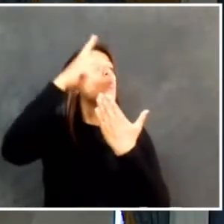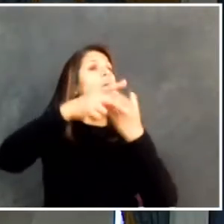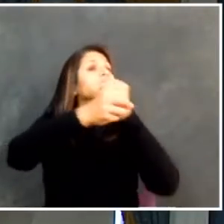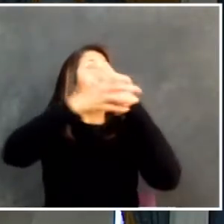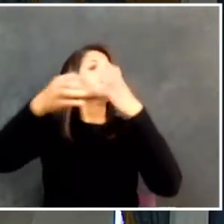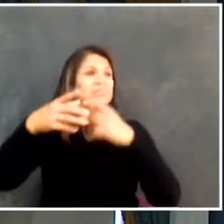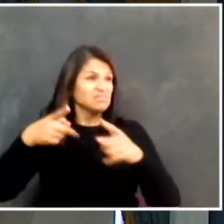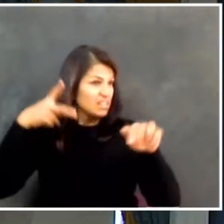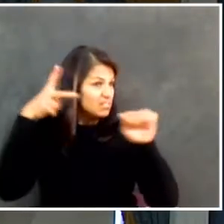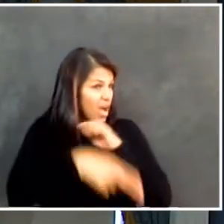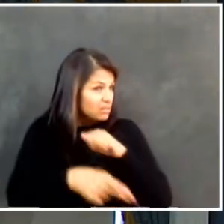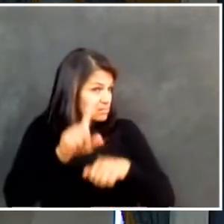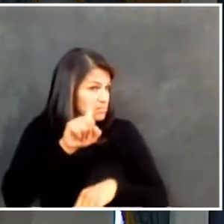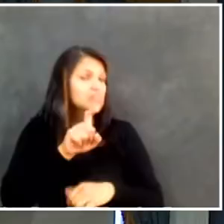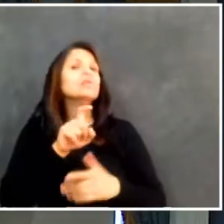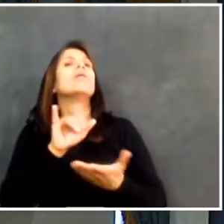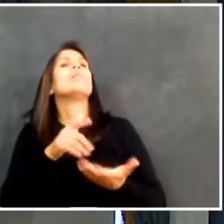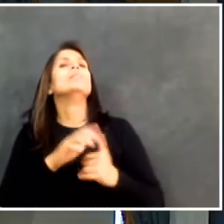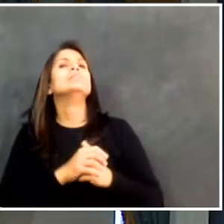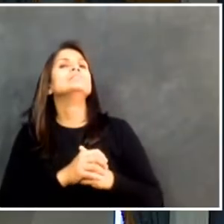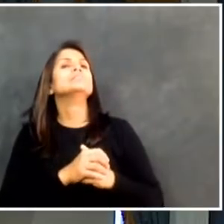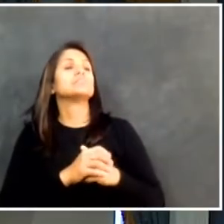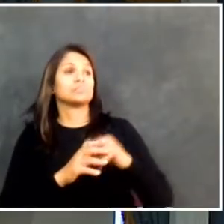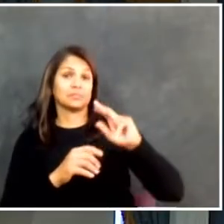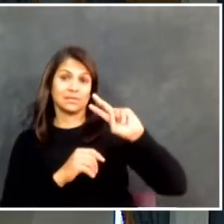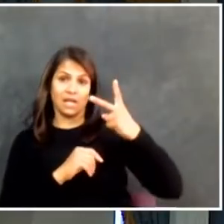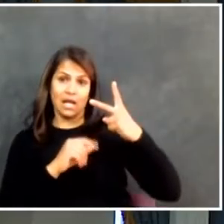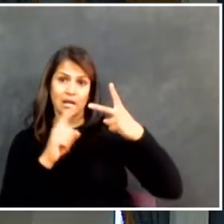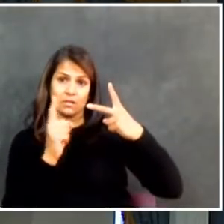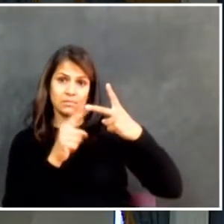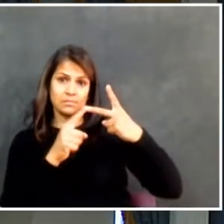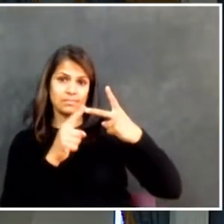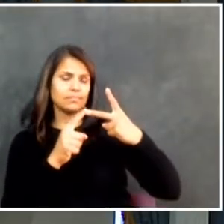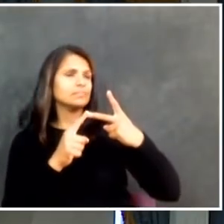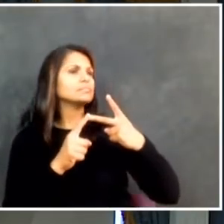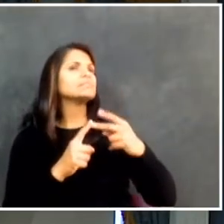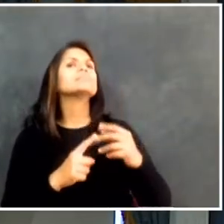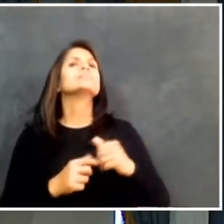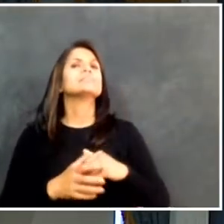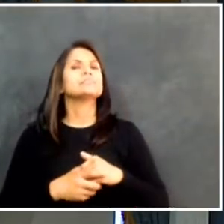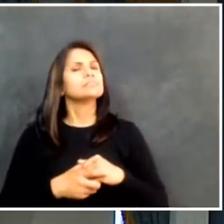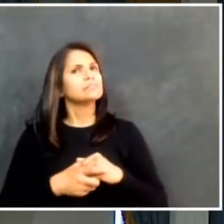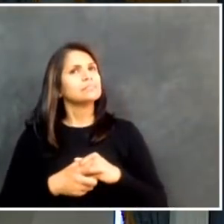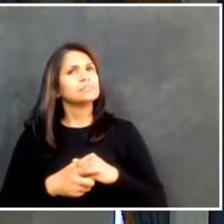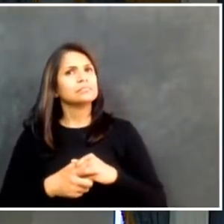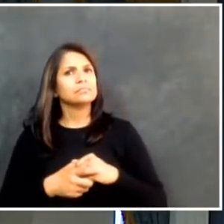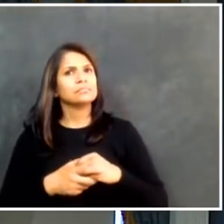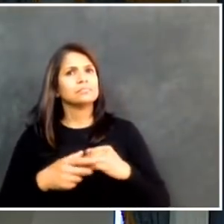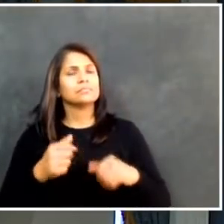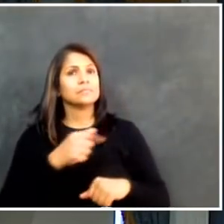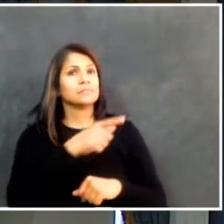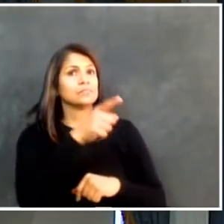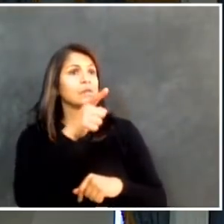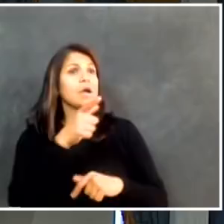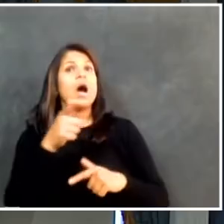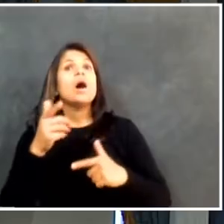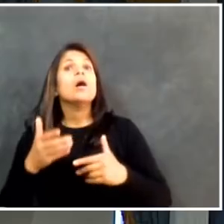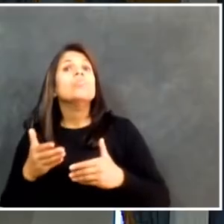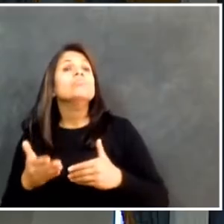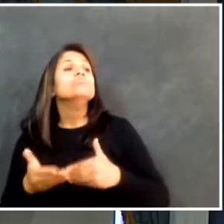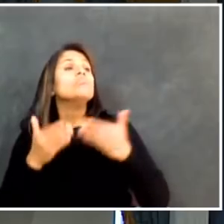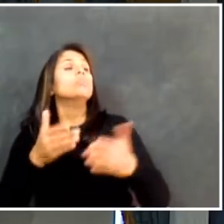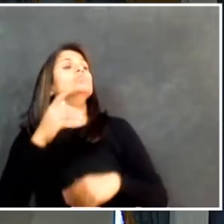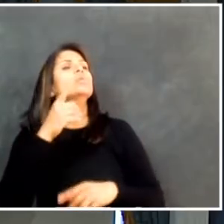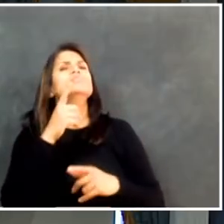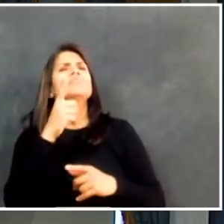second question is, you're also proposing about a $100 million cut in fair student funding. And I'm just